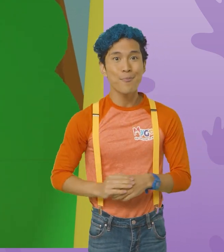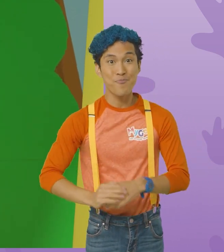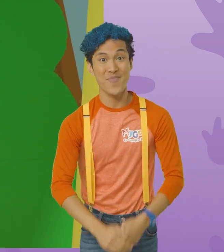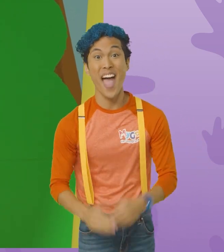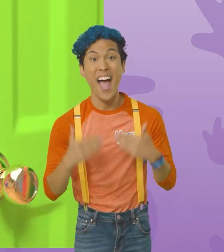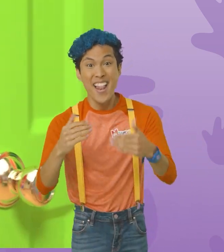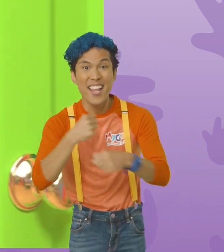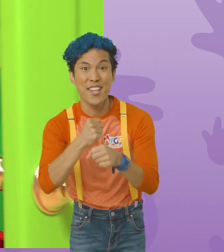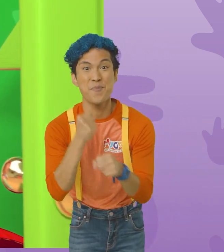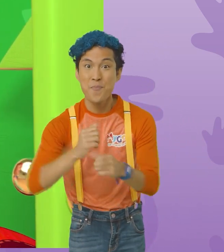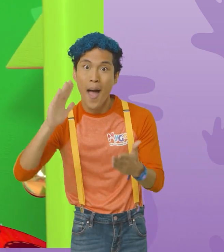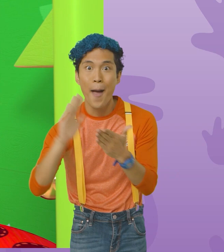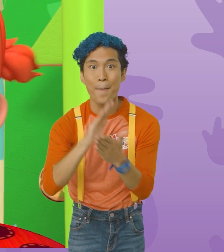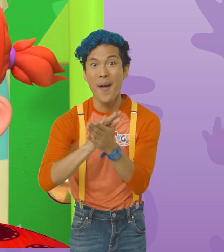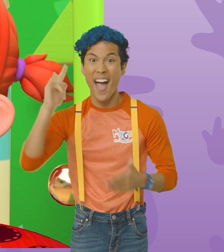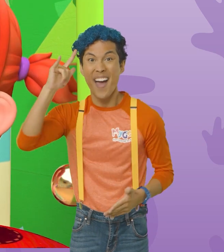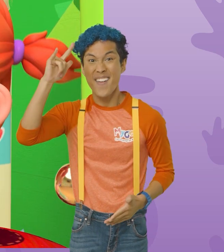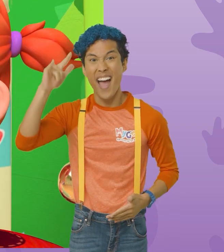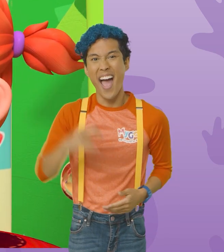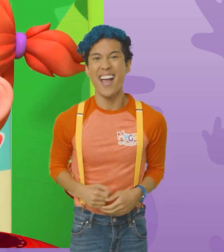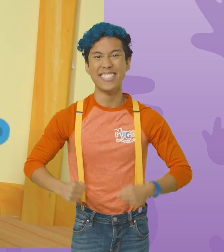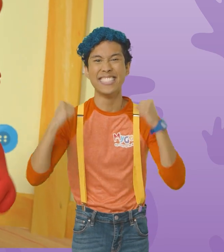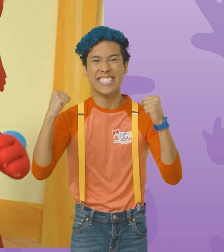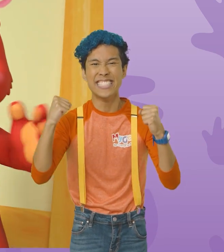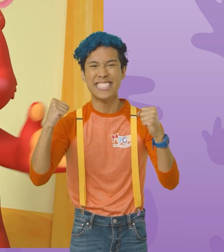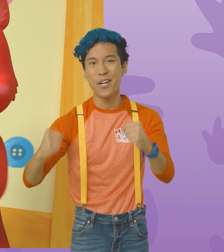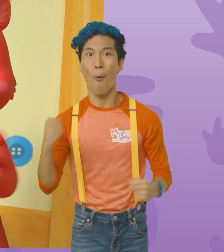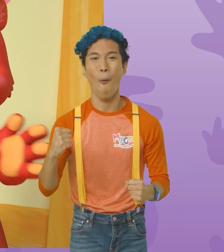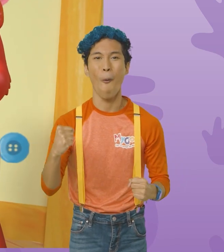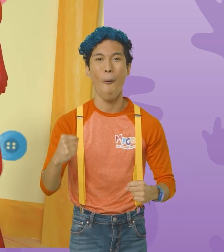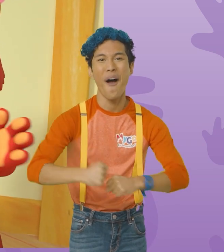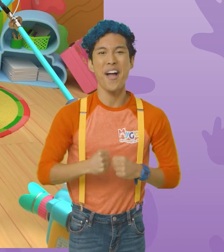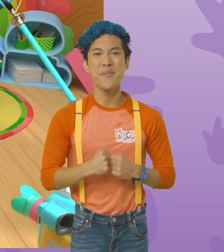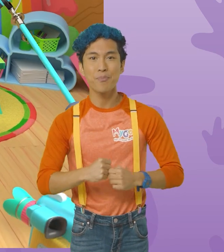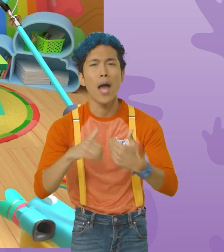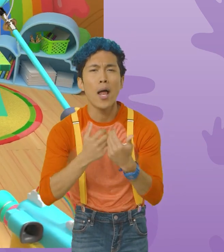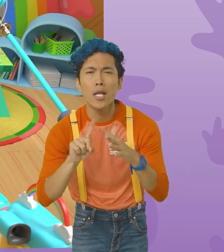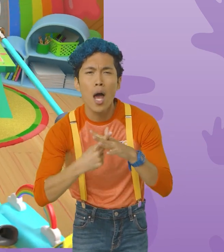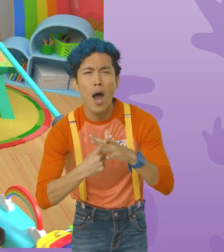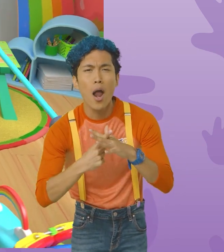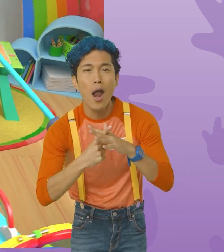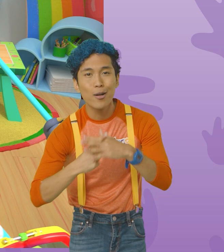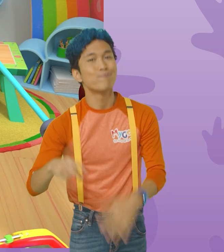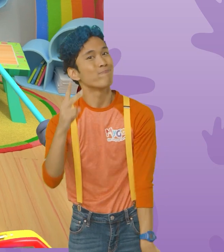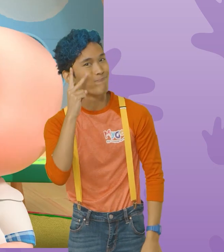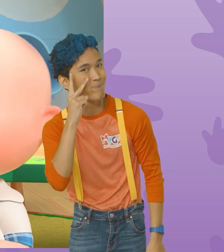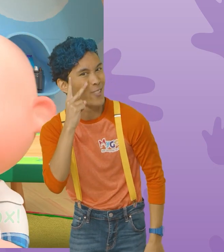Hi! Let's make paper airplanes. Yeah! How do we